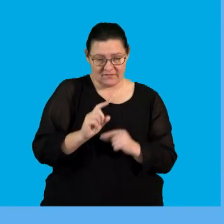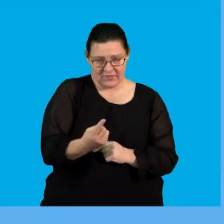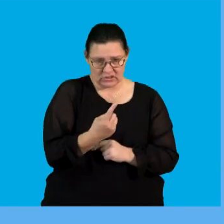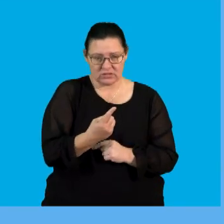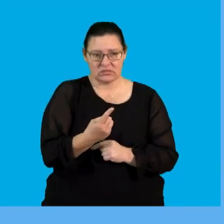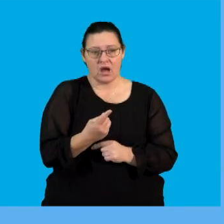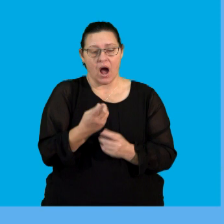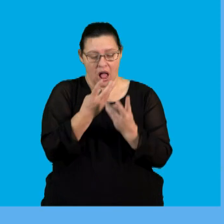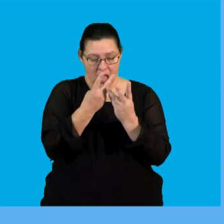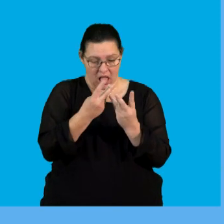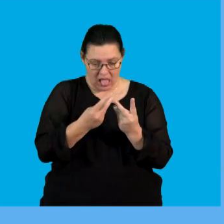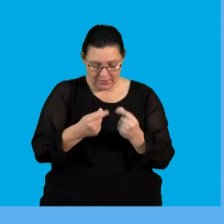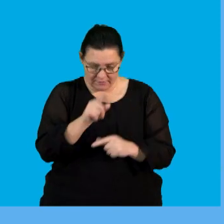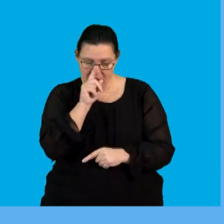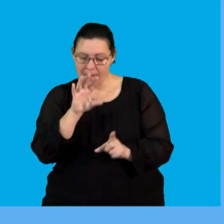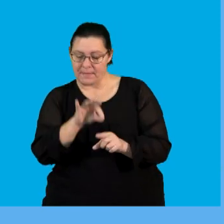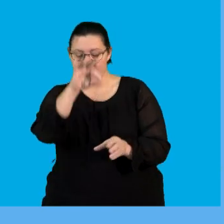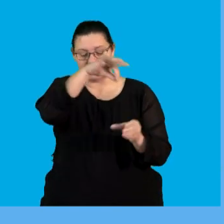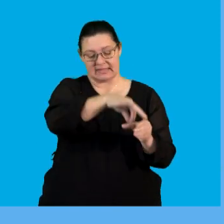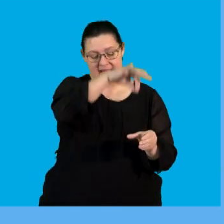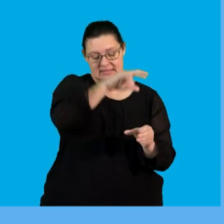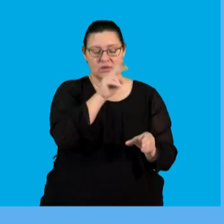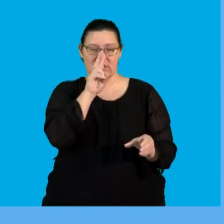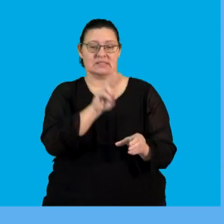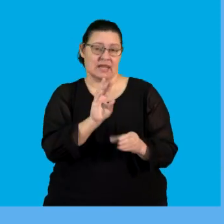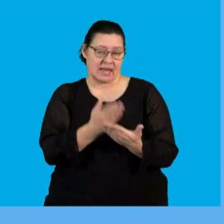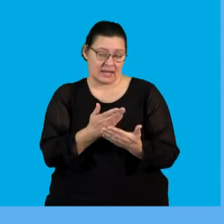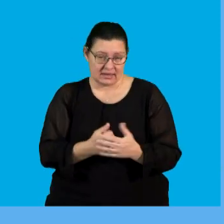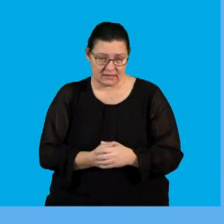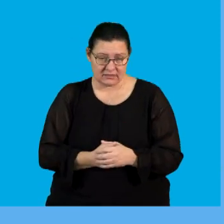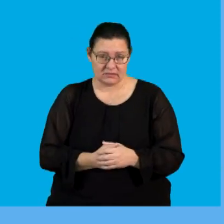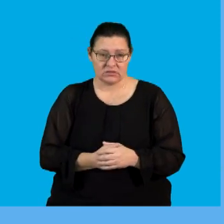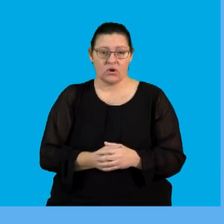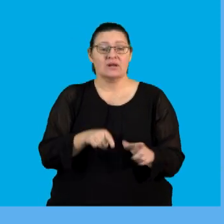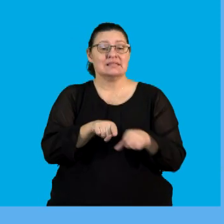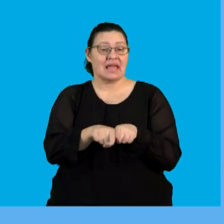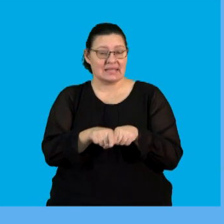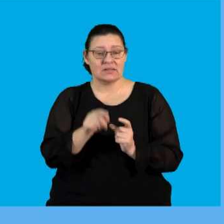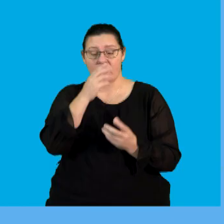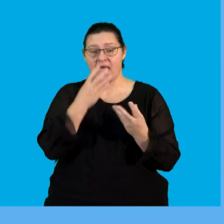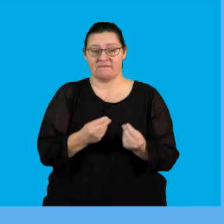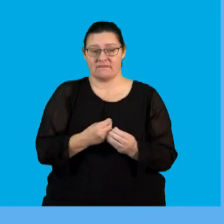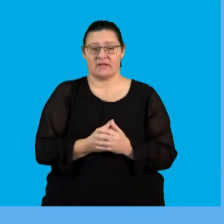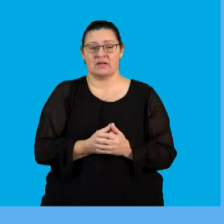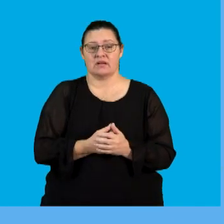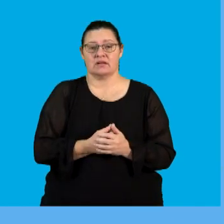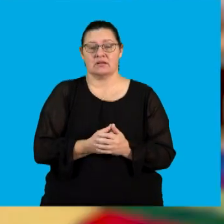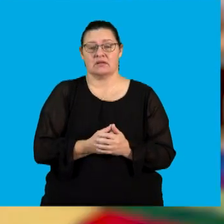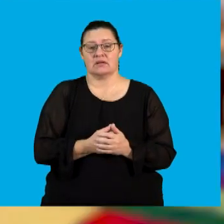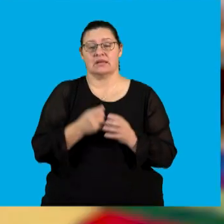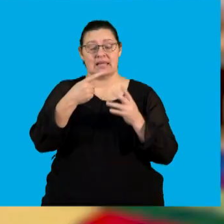can test the solution if whether the solution is acidic or basic. And remember, to test the solution, we're going to be